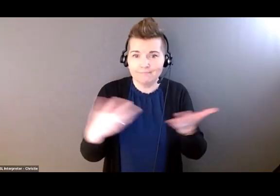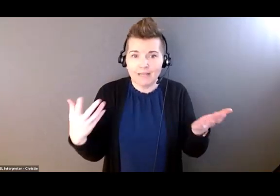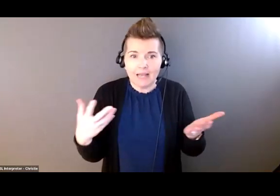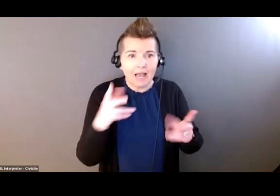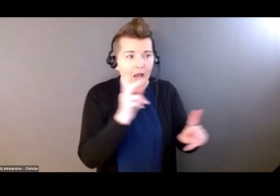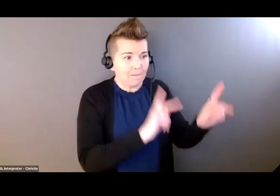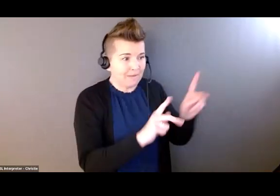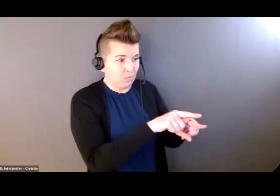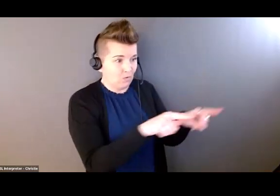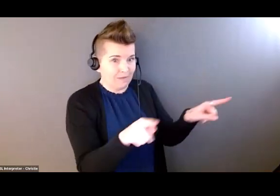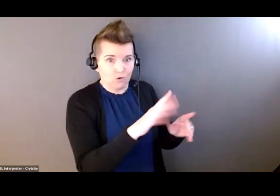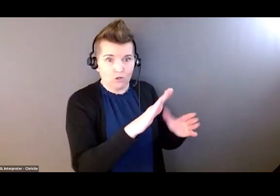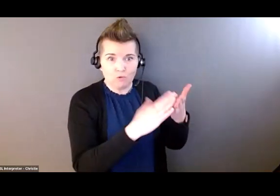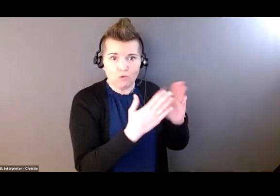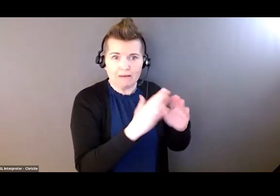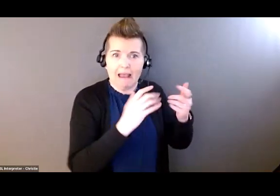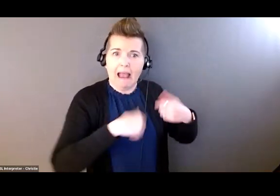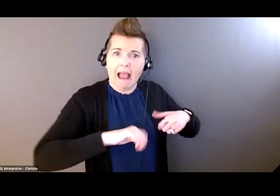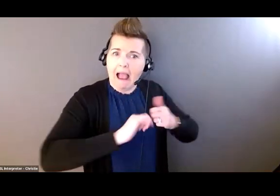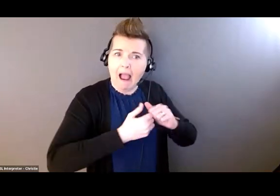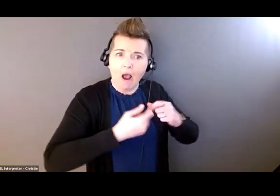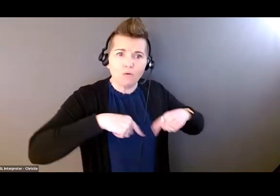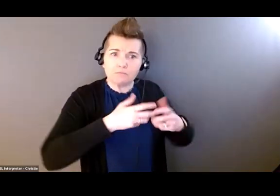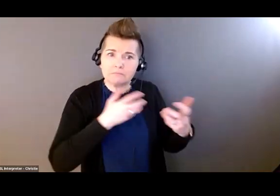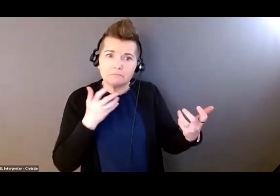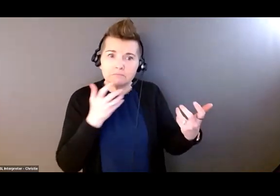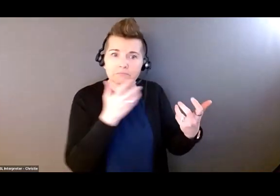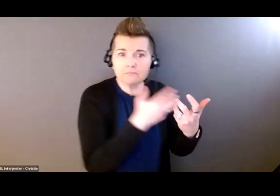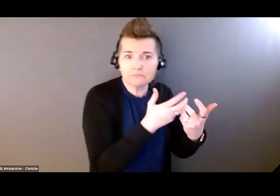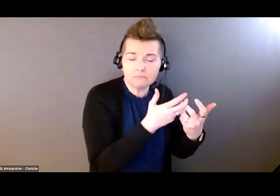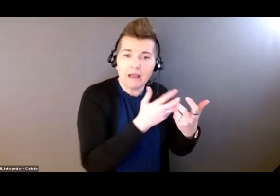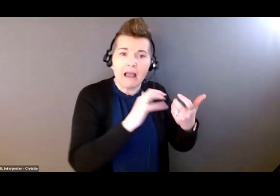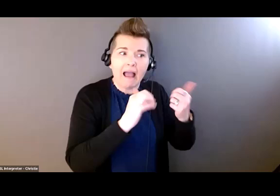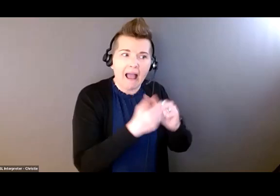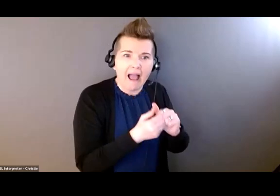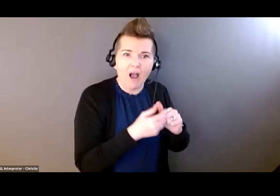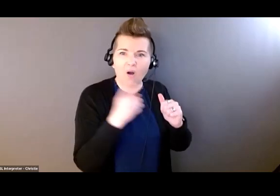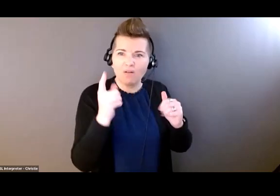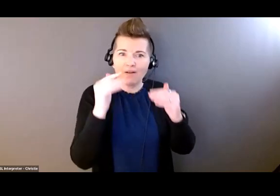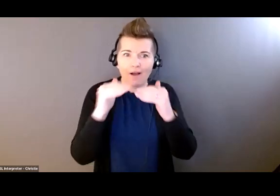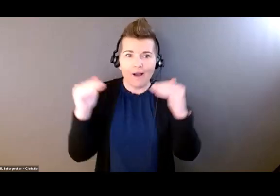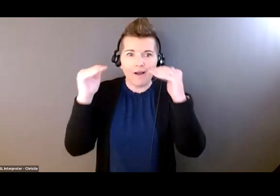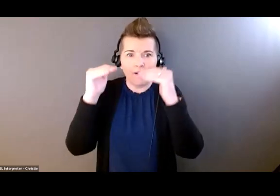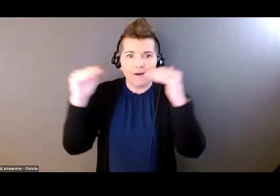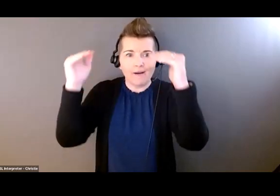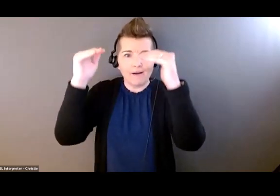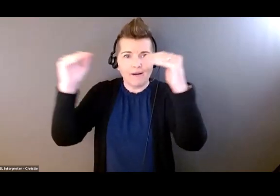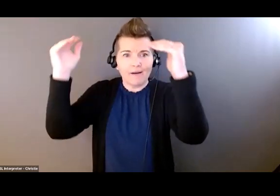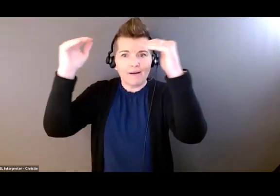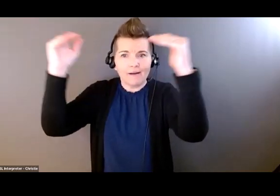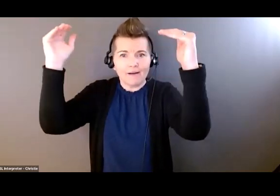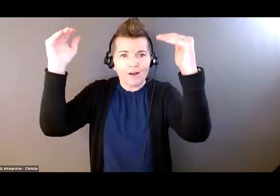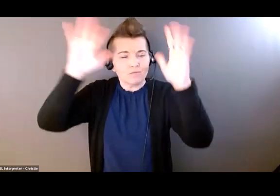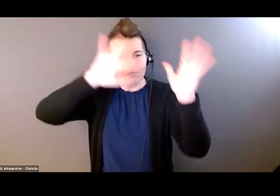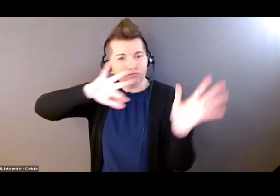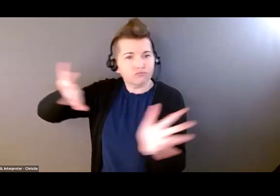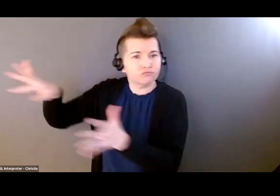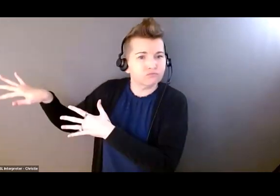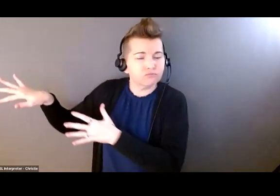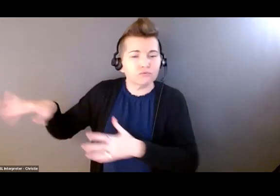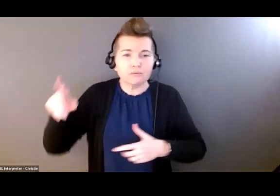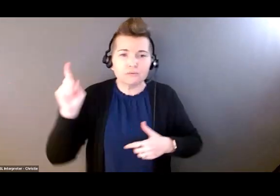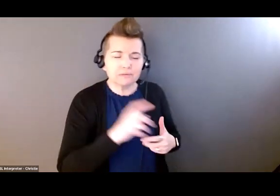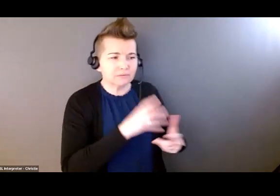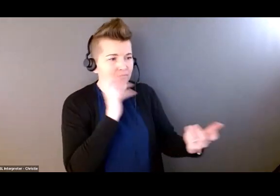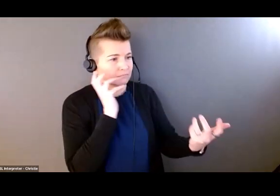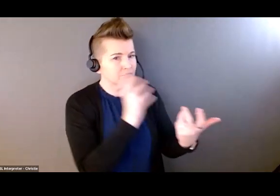in co-developing the framework as well. So how is it that we meet people and communities where they are? How is it that we are going to